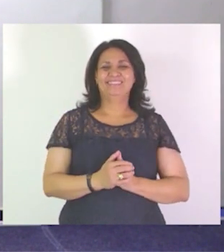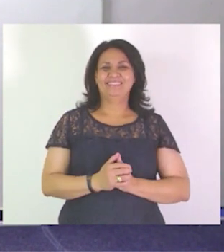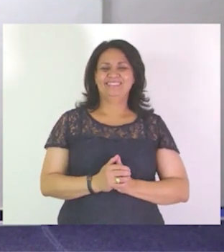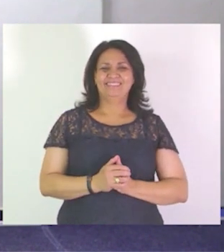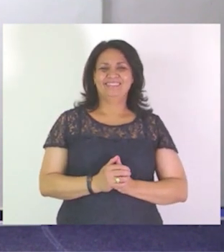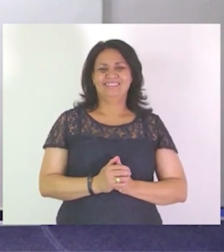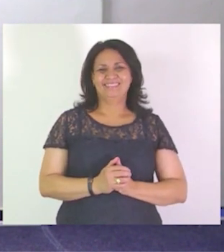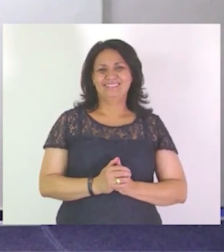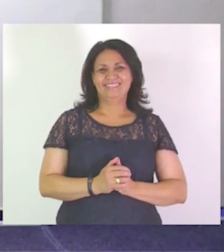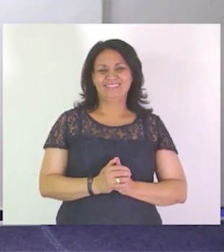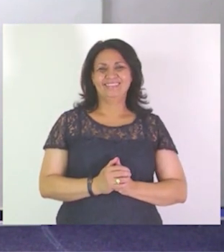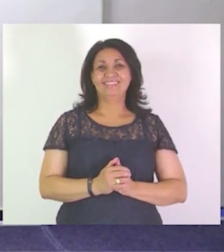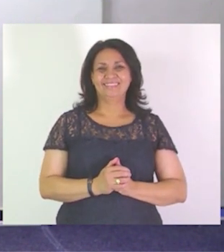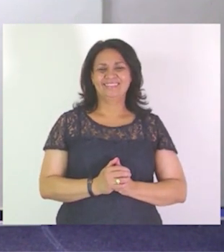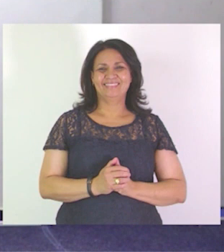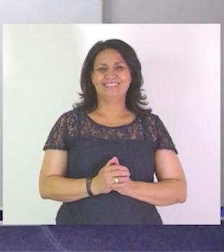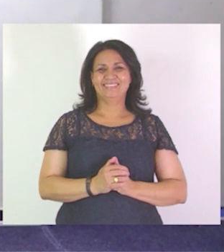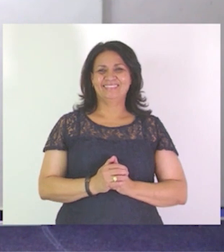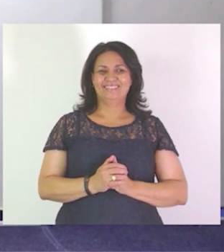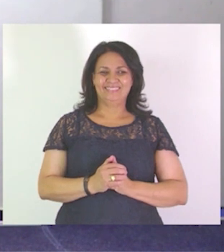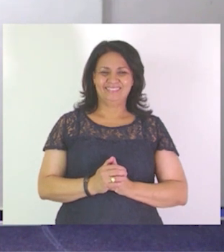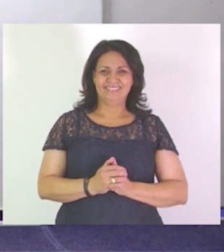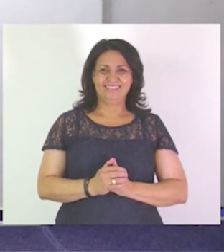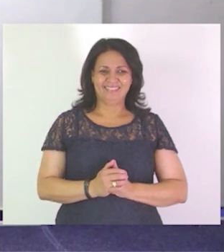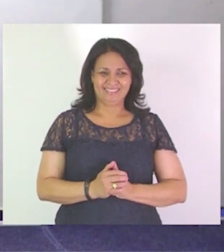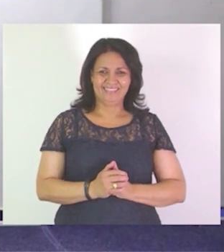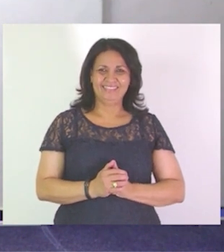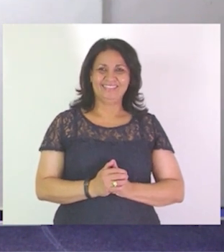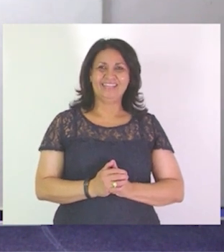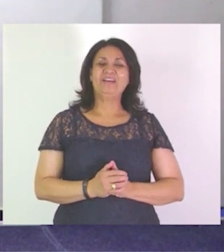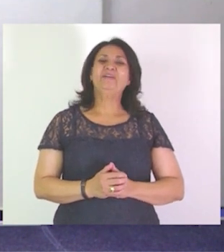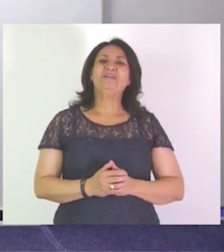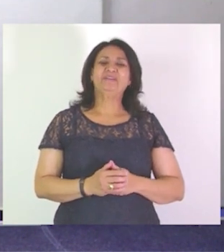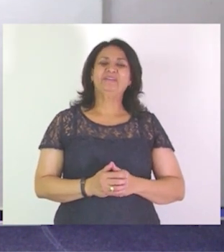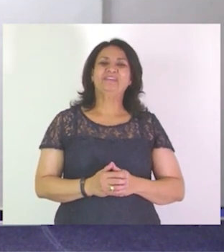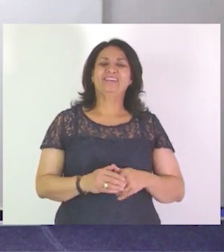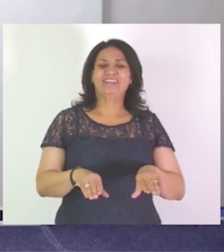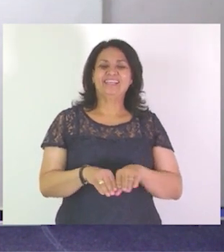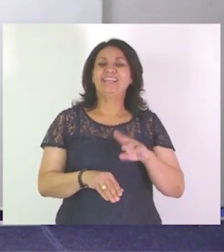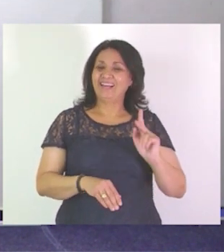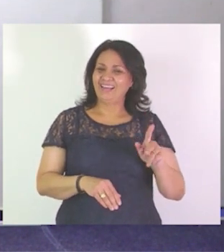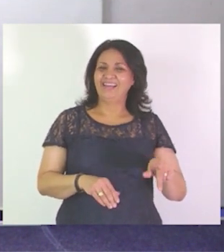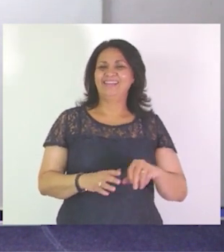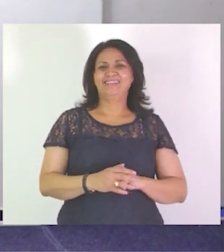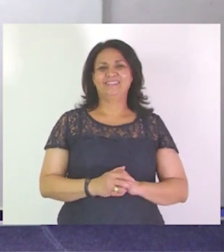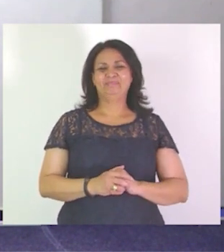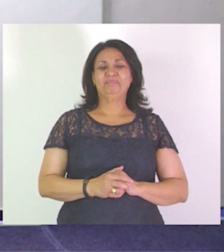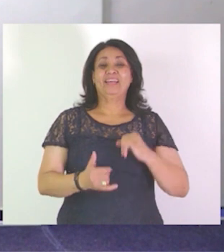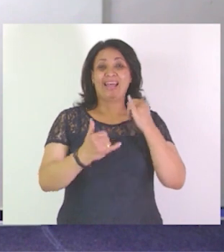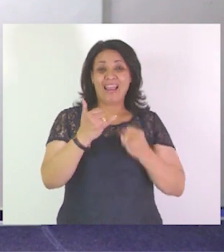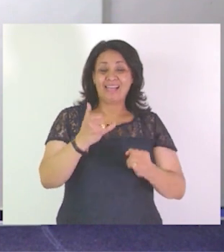if you make a mistake. But if you do make a mistake, you can always start again. Now we're going to do the last